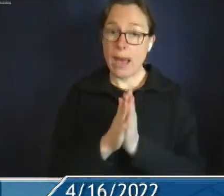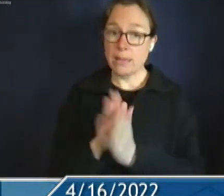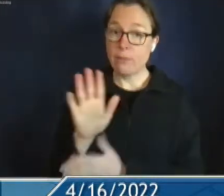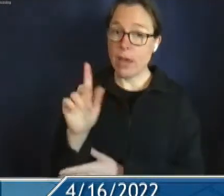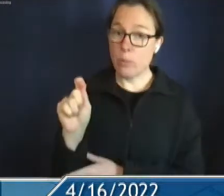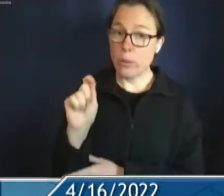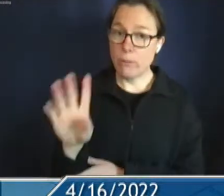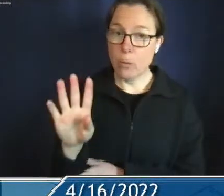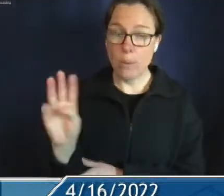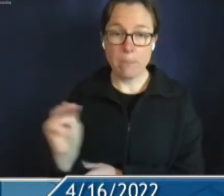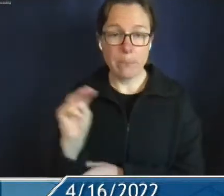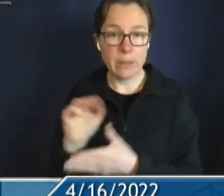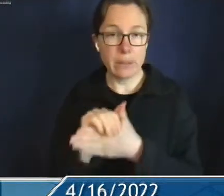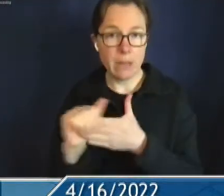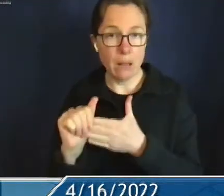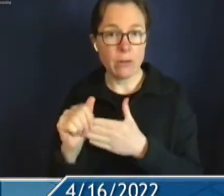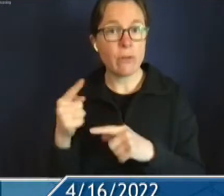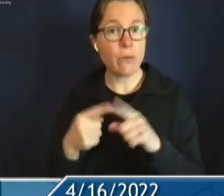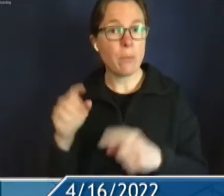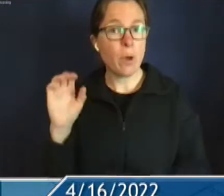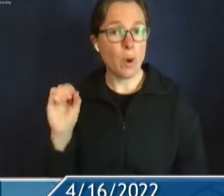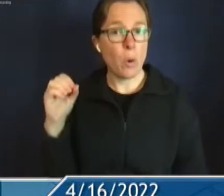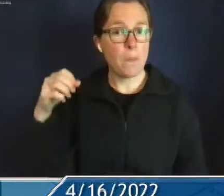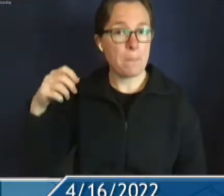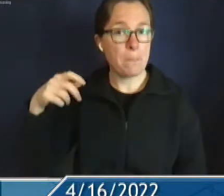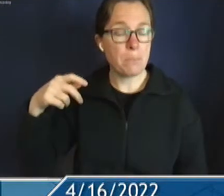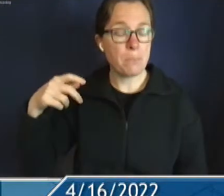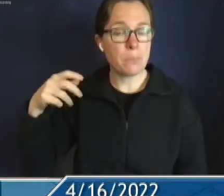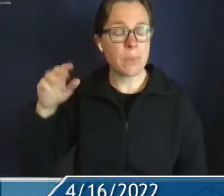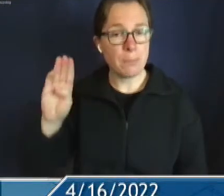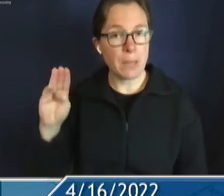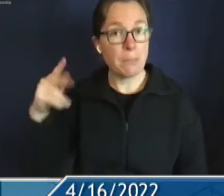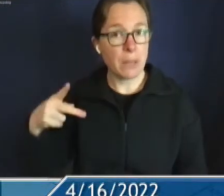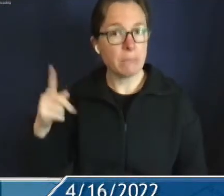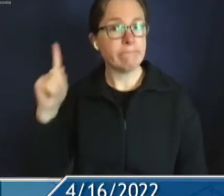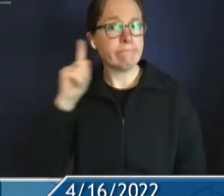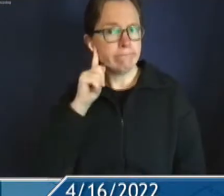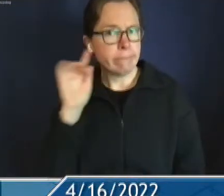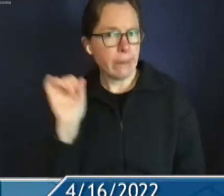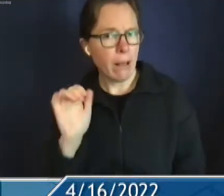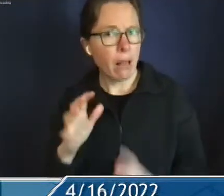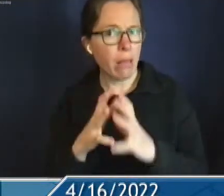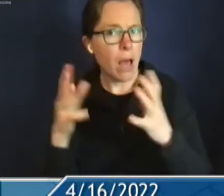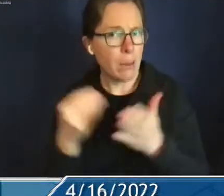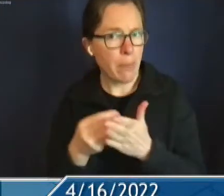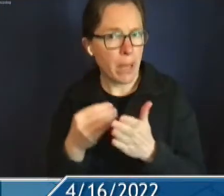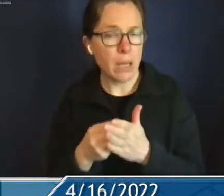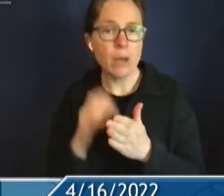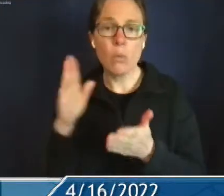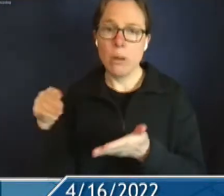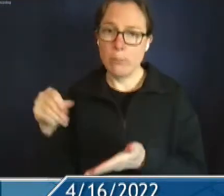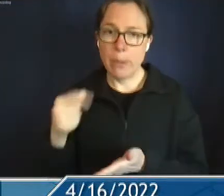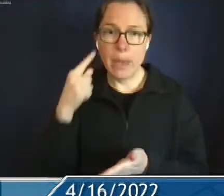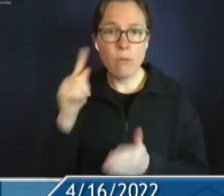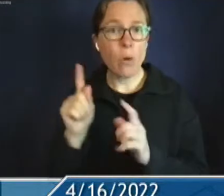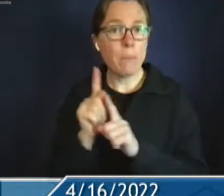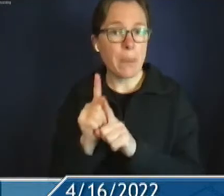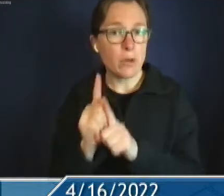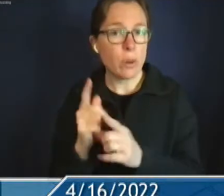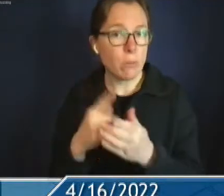million budget from OVP sounds like a lot of money, but it will pay to expand mentoring programs,